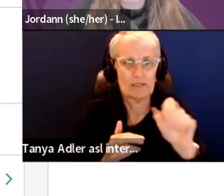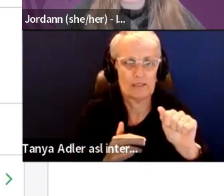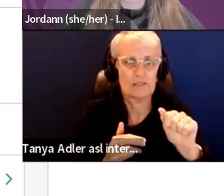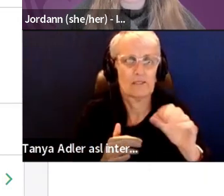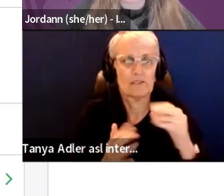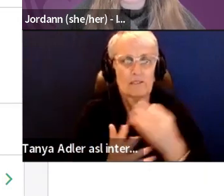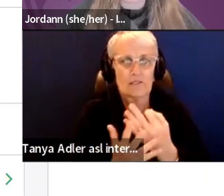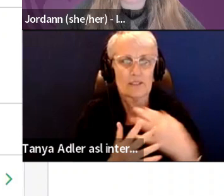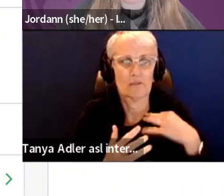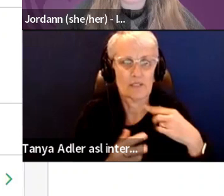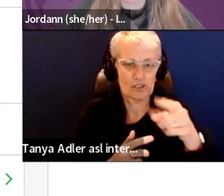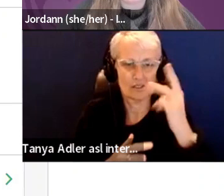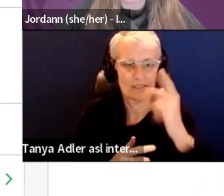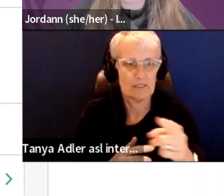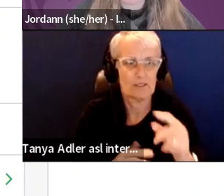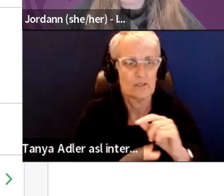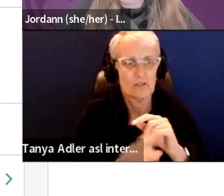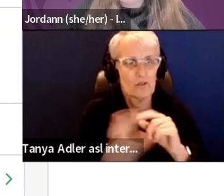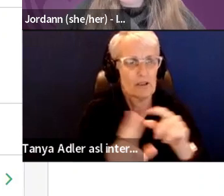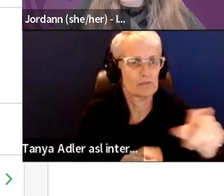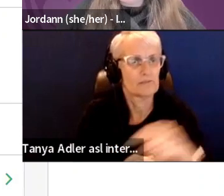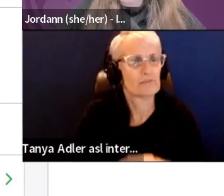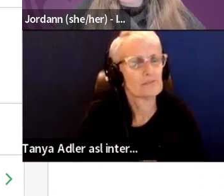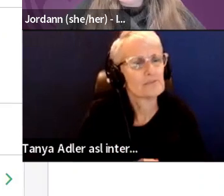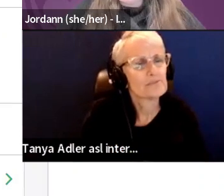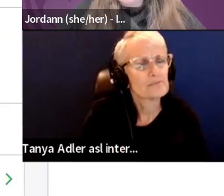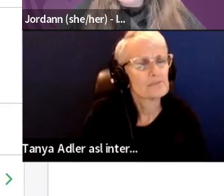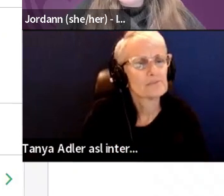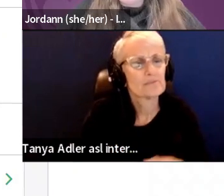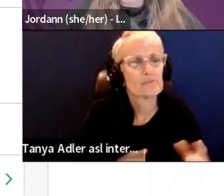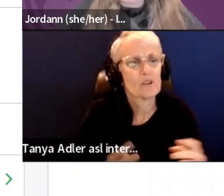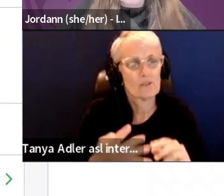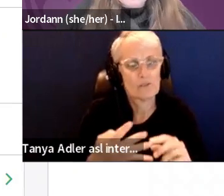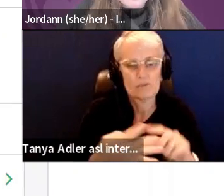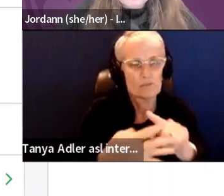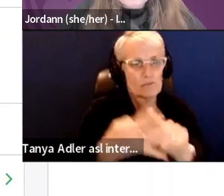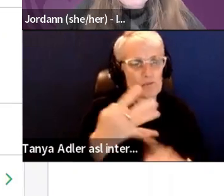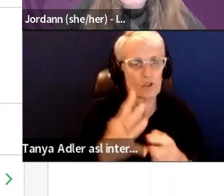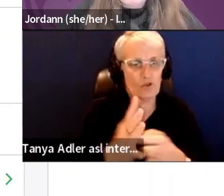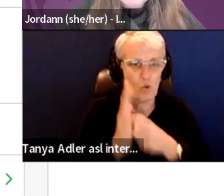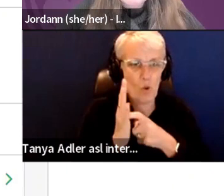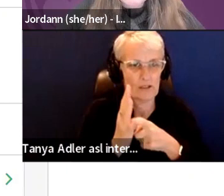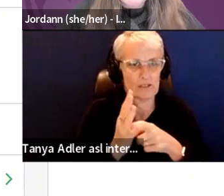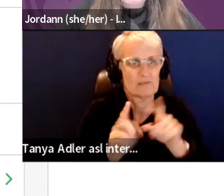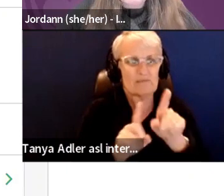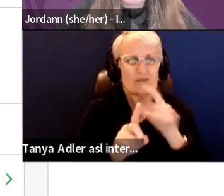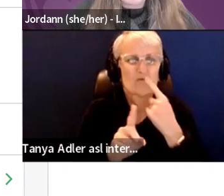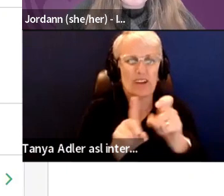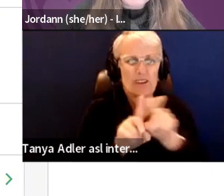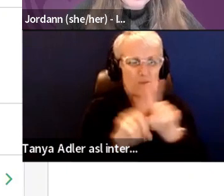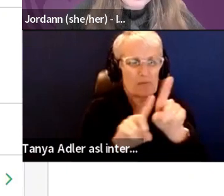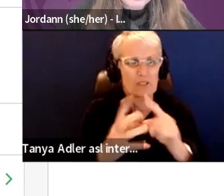application that are pictured here on the right of my screen. The first 4 are required, and then the last section